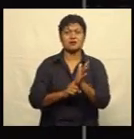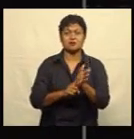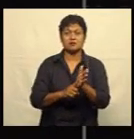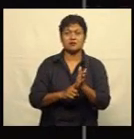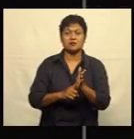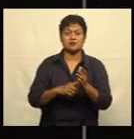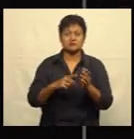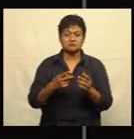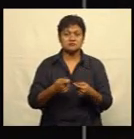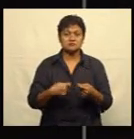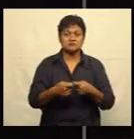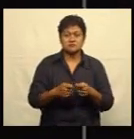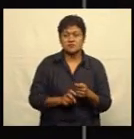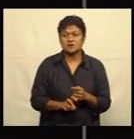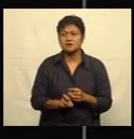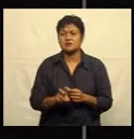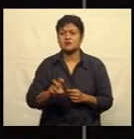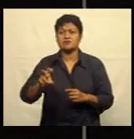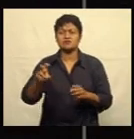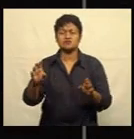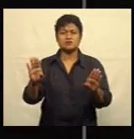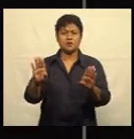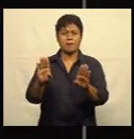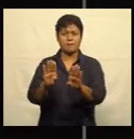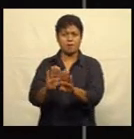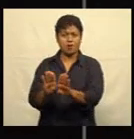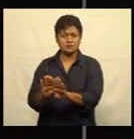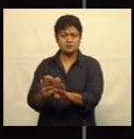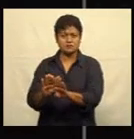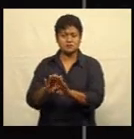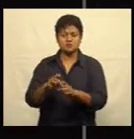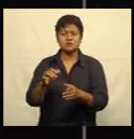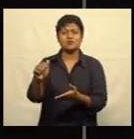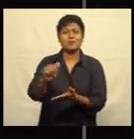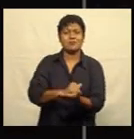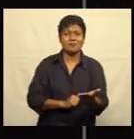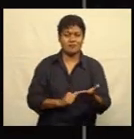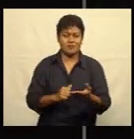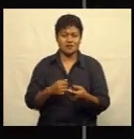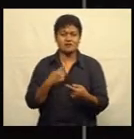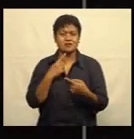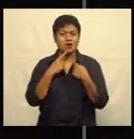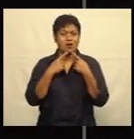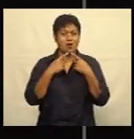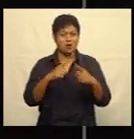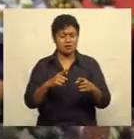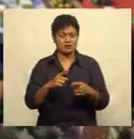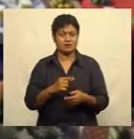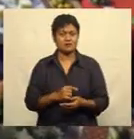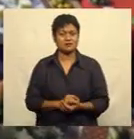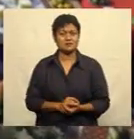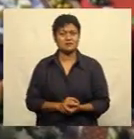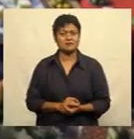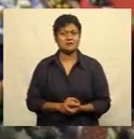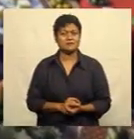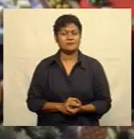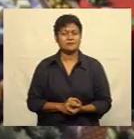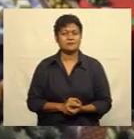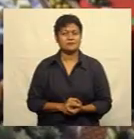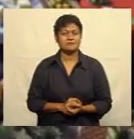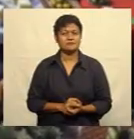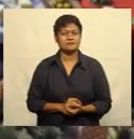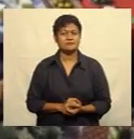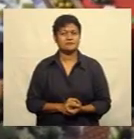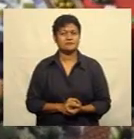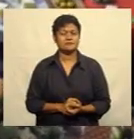to the borders of the restricted area to buy their order from suppliers. Felipe Naikaso has more. While these vendors